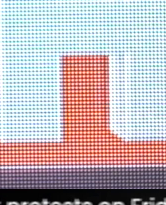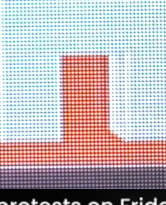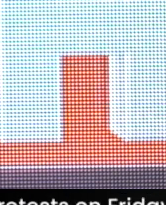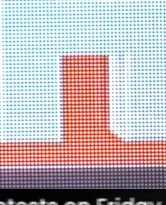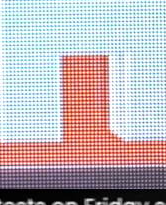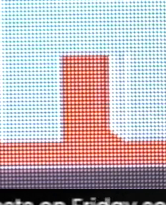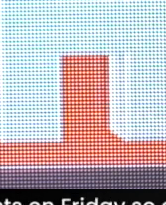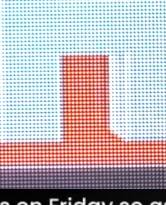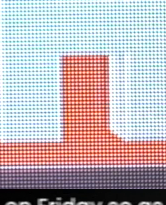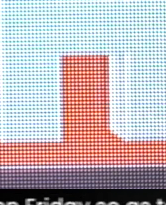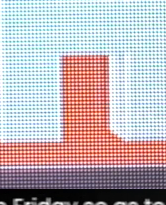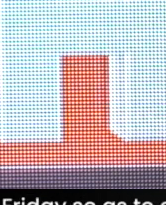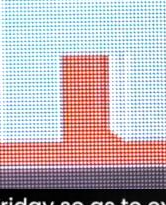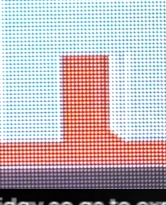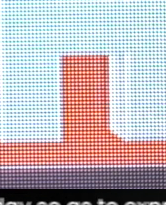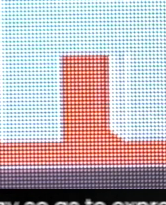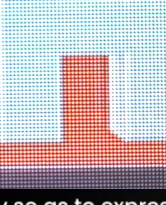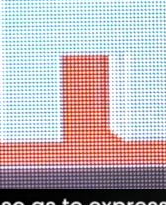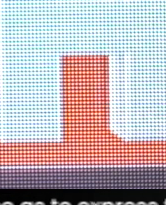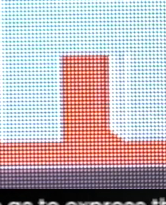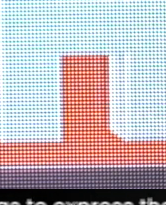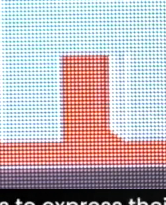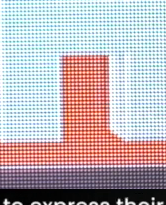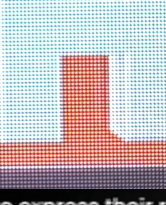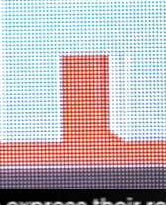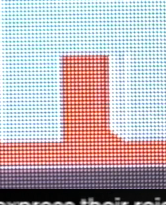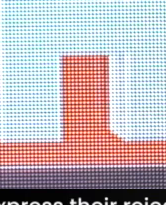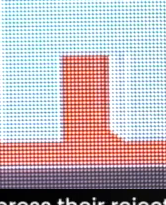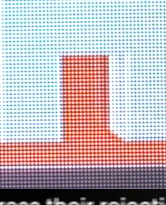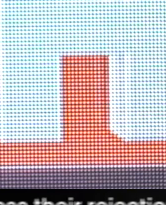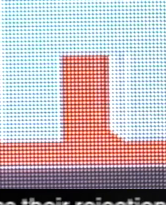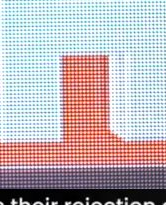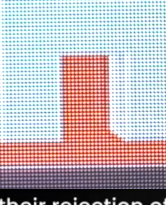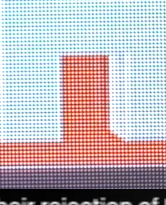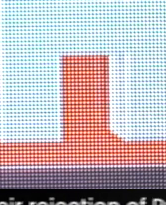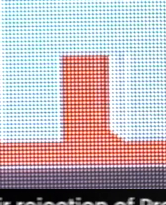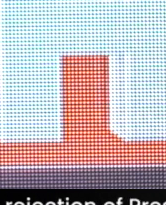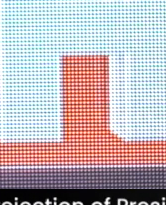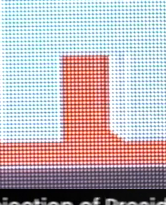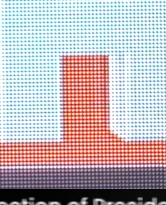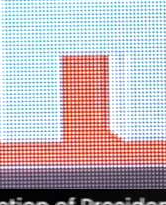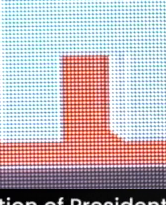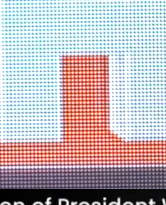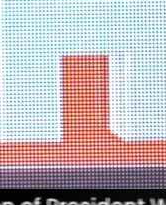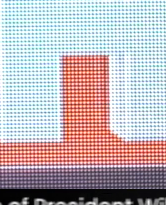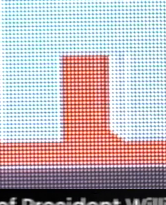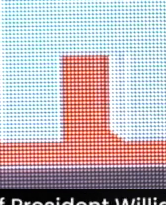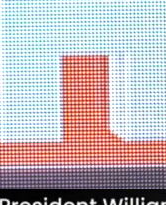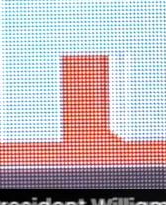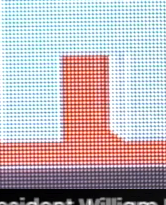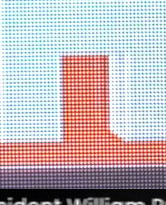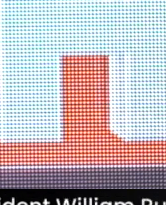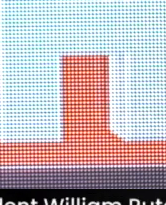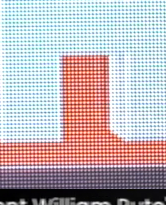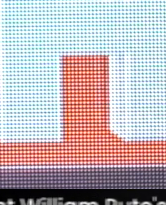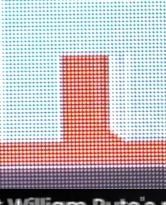the position of CAS was only conducted for 23 CASs, and the creation of the additional 27 CASs did not adhere